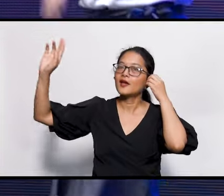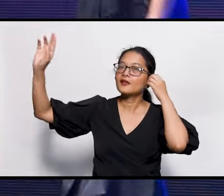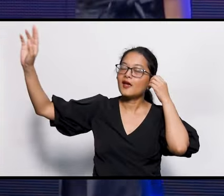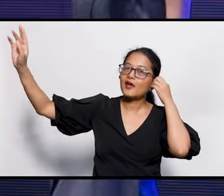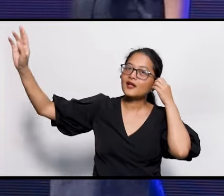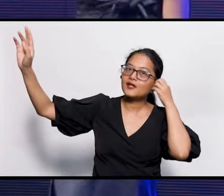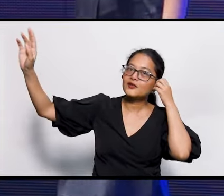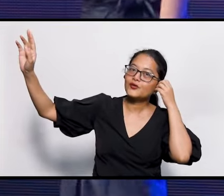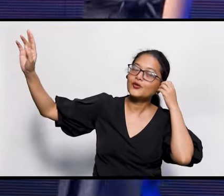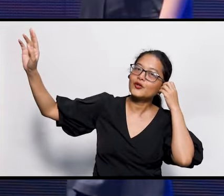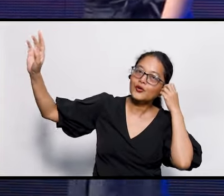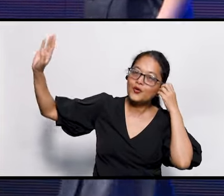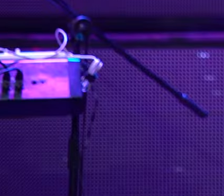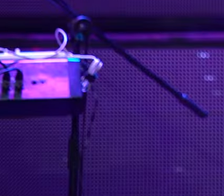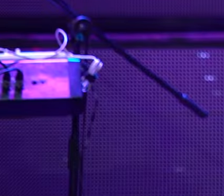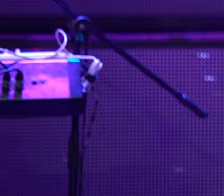the